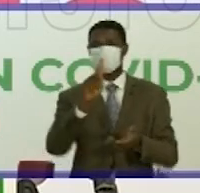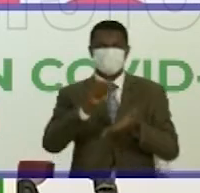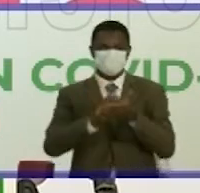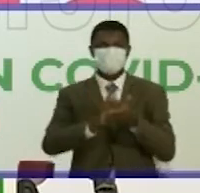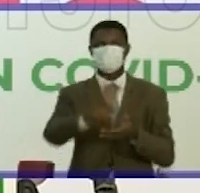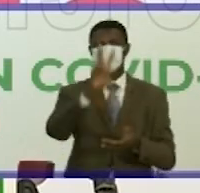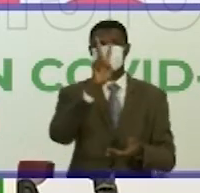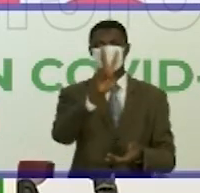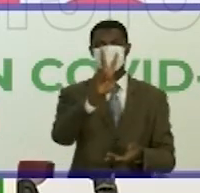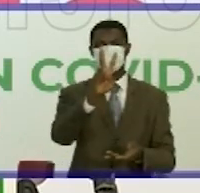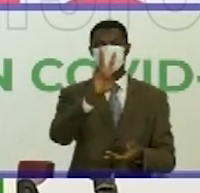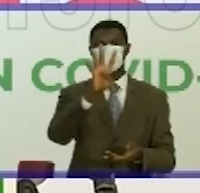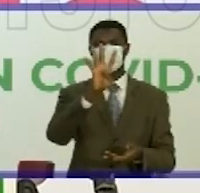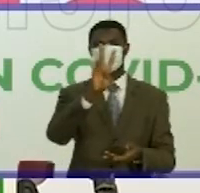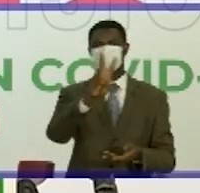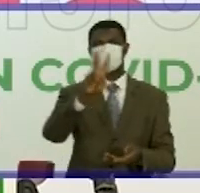304,221.